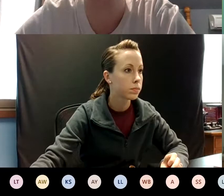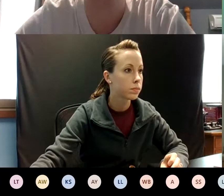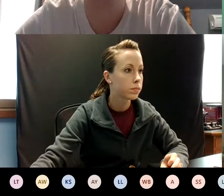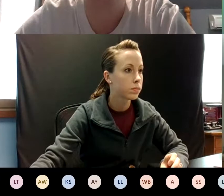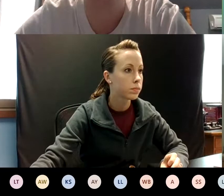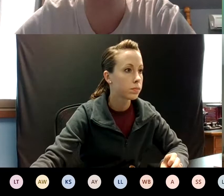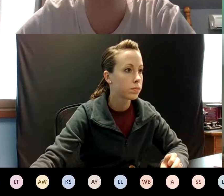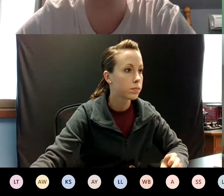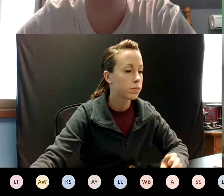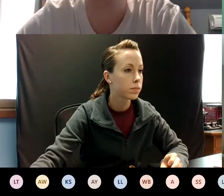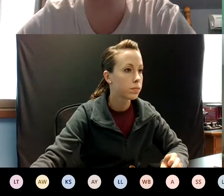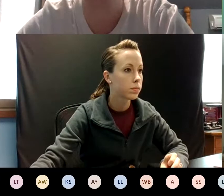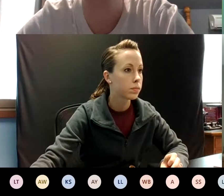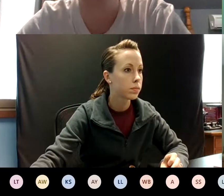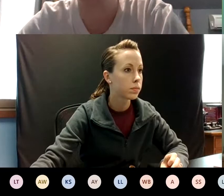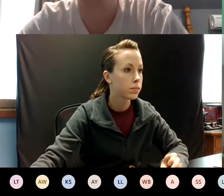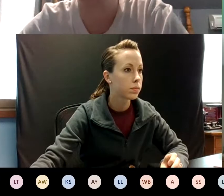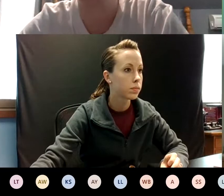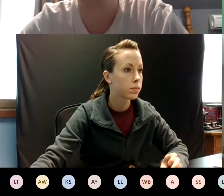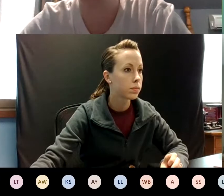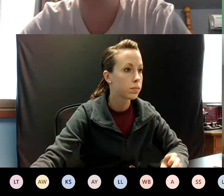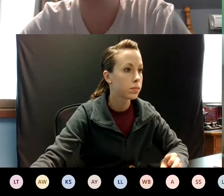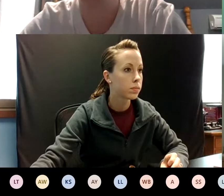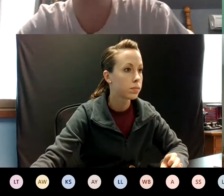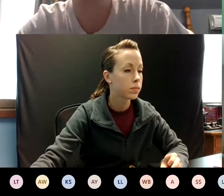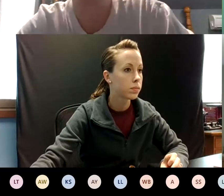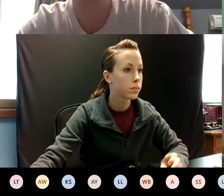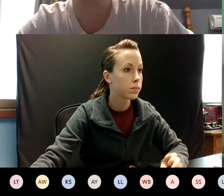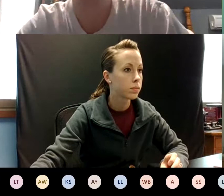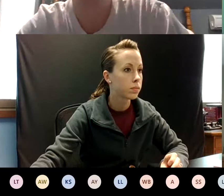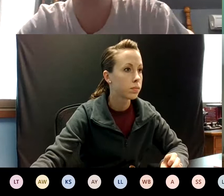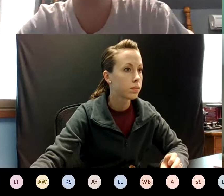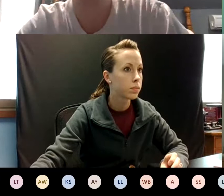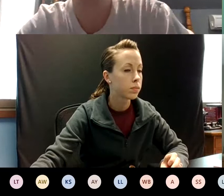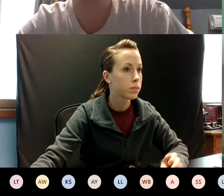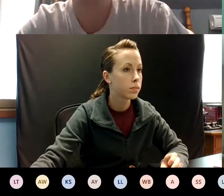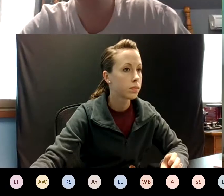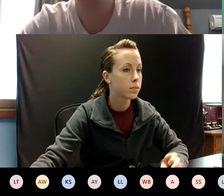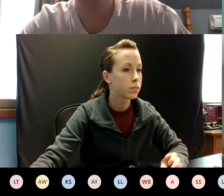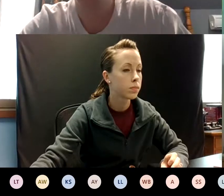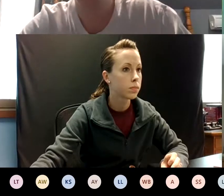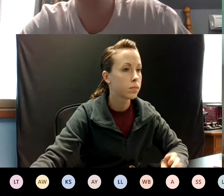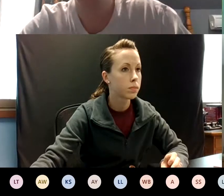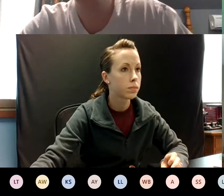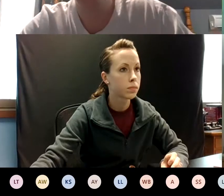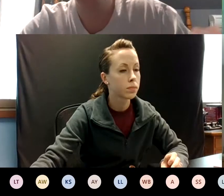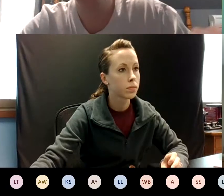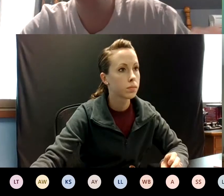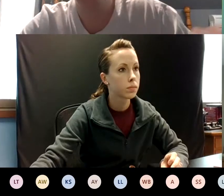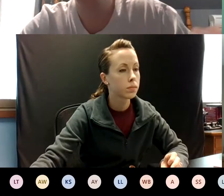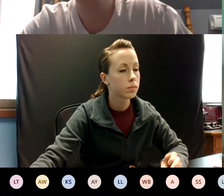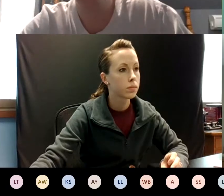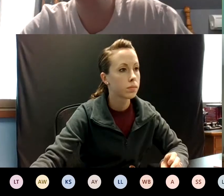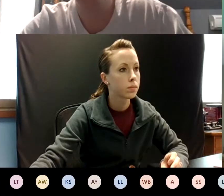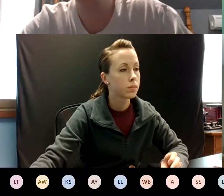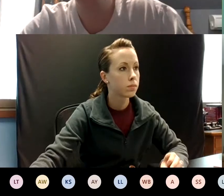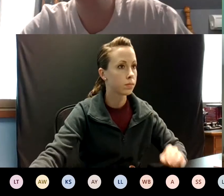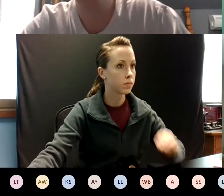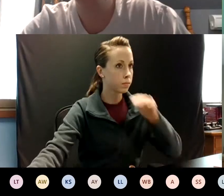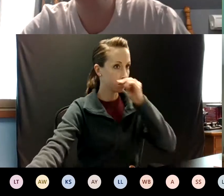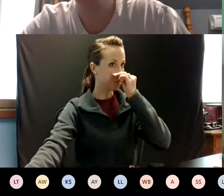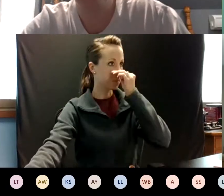so we don't get lost on what you were saying. I don't know if it was just me, but there was a little interference there. So I just want to make sure we